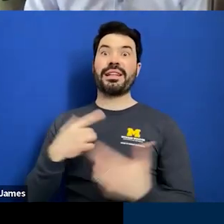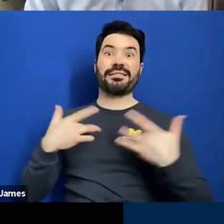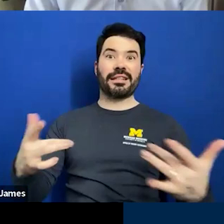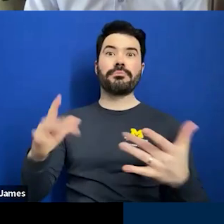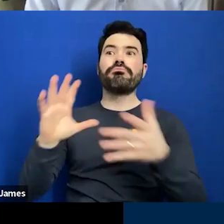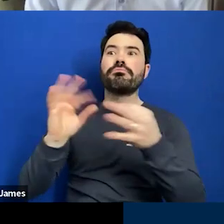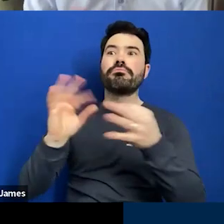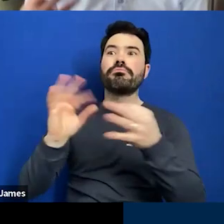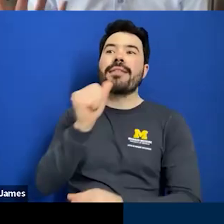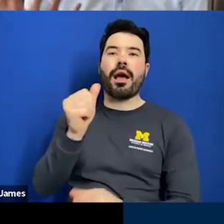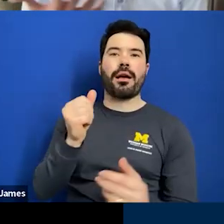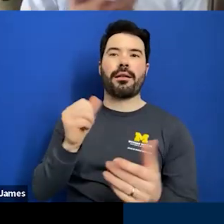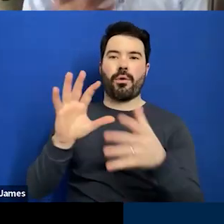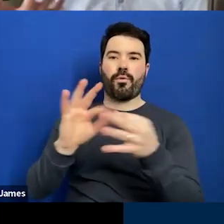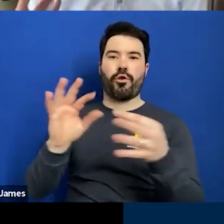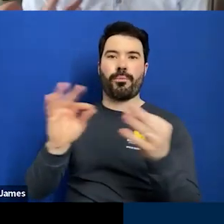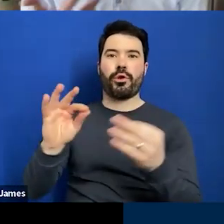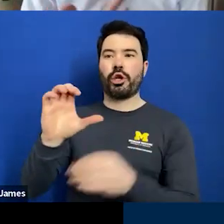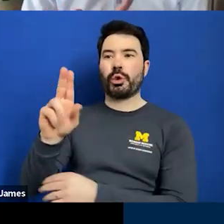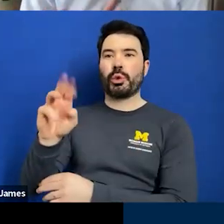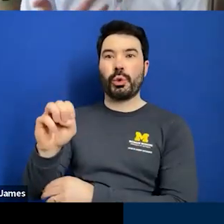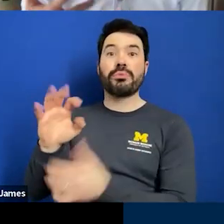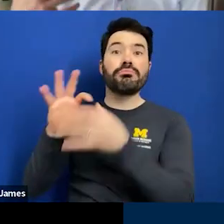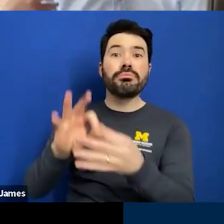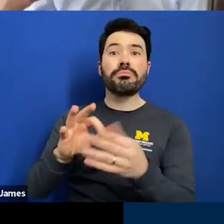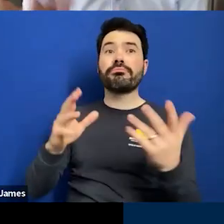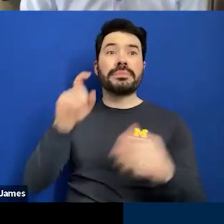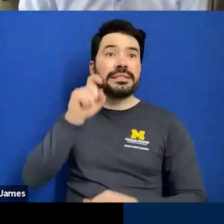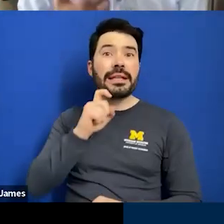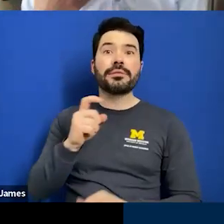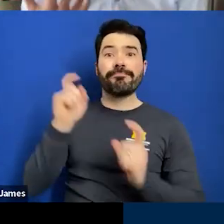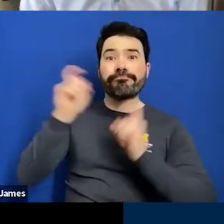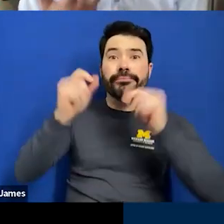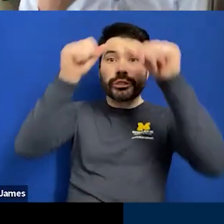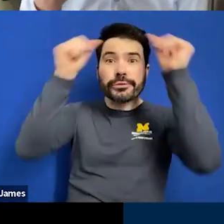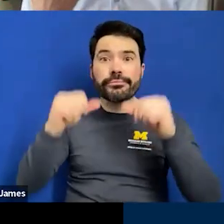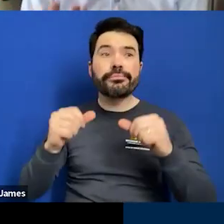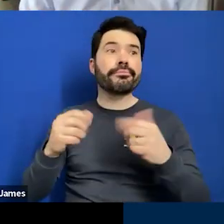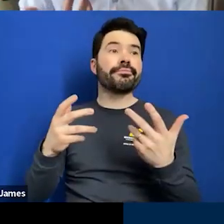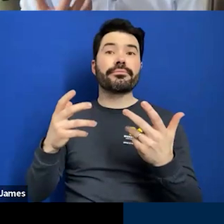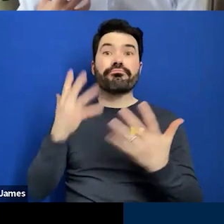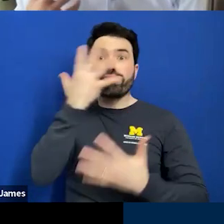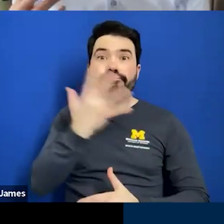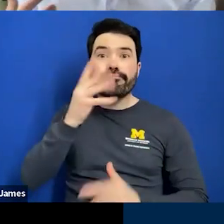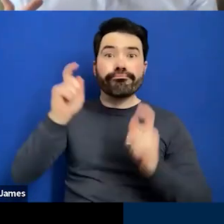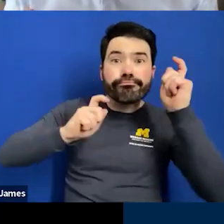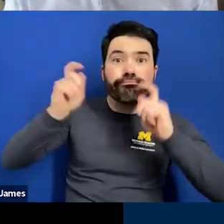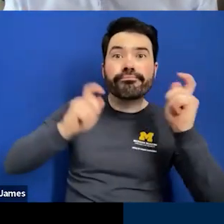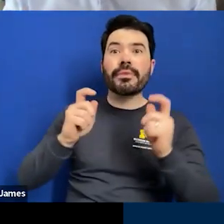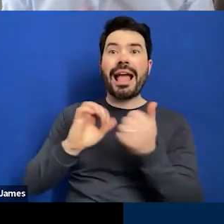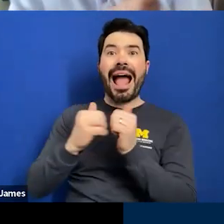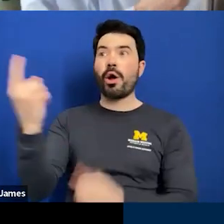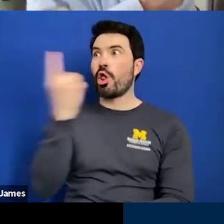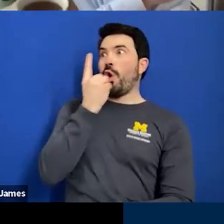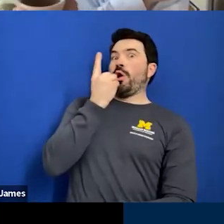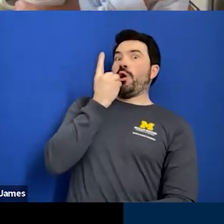cues, like what people do as a result of their sex or their gender expression, their facial shape, their features, their expressions, how close they're standing